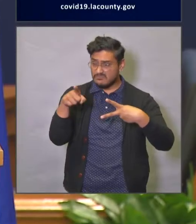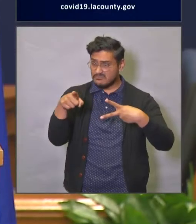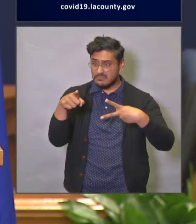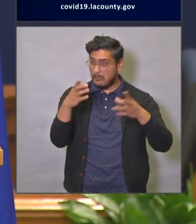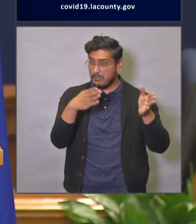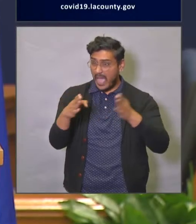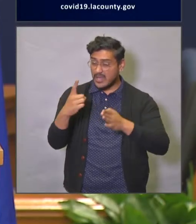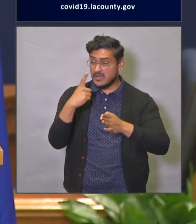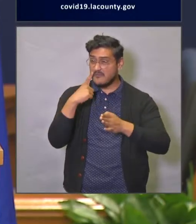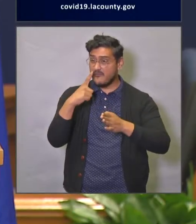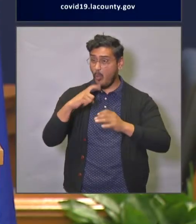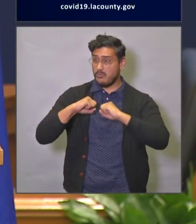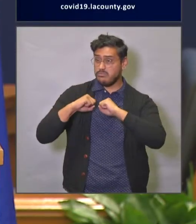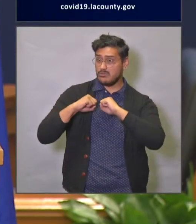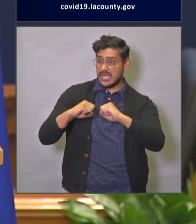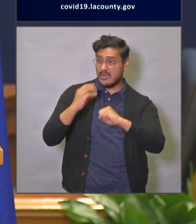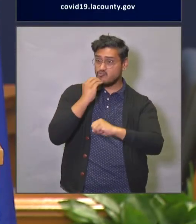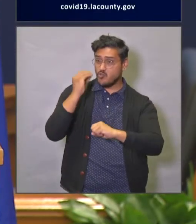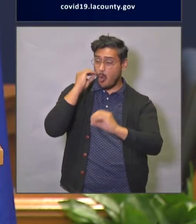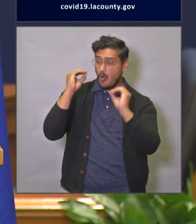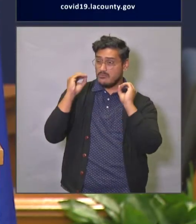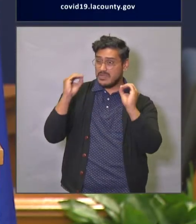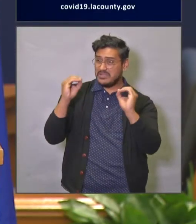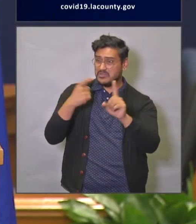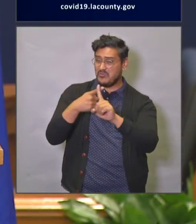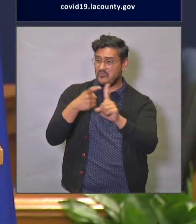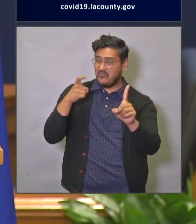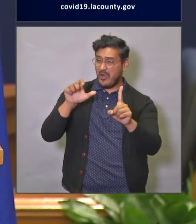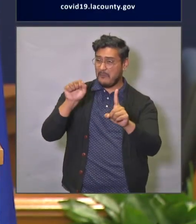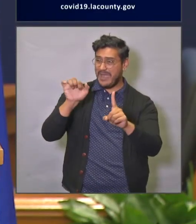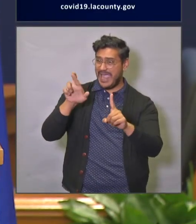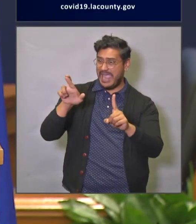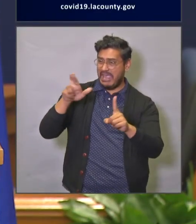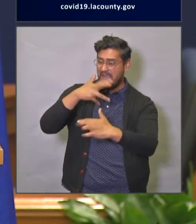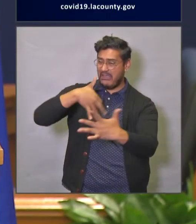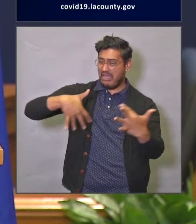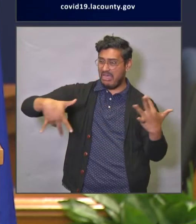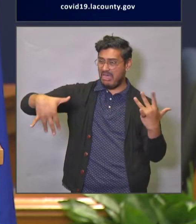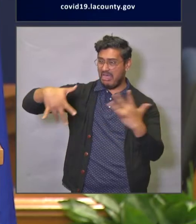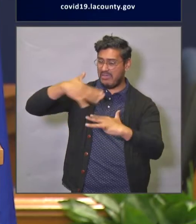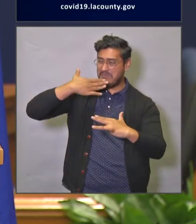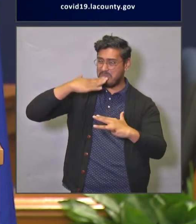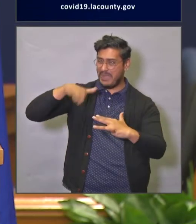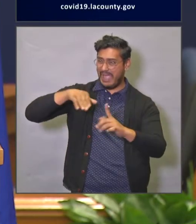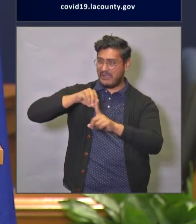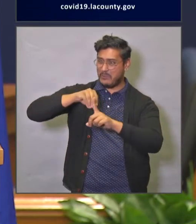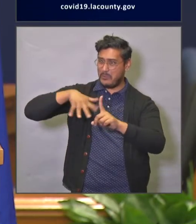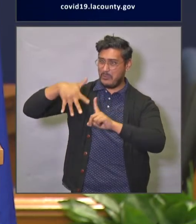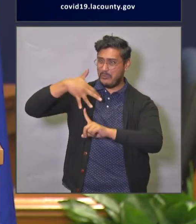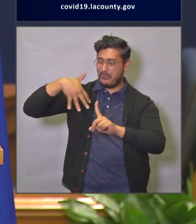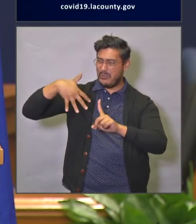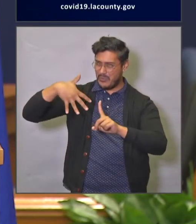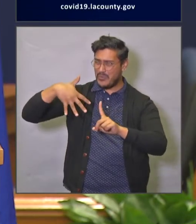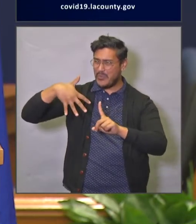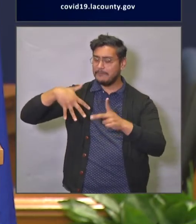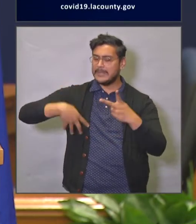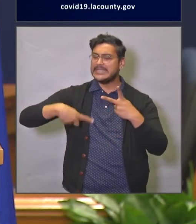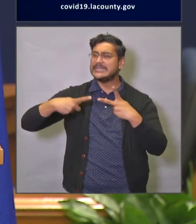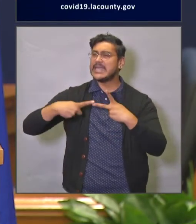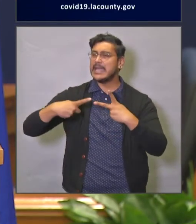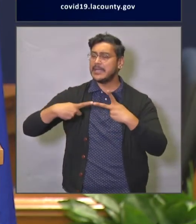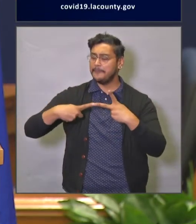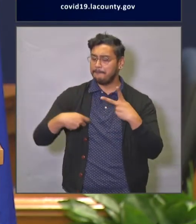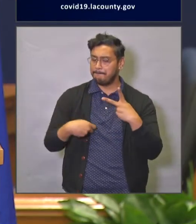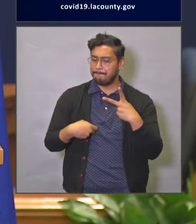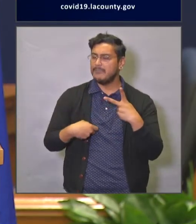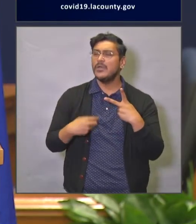homeless people from prolonged exposure to poor air quality, especially given the concerns about COVID? And the second question is,